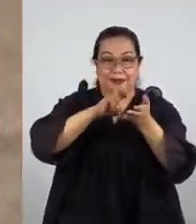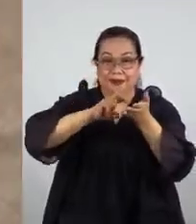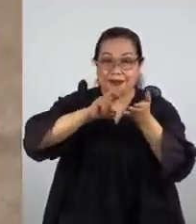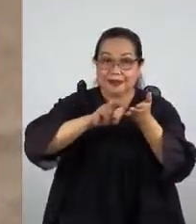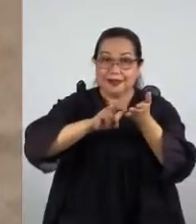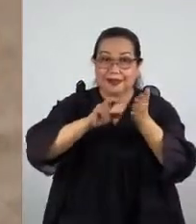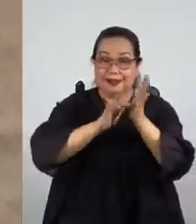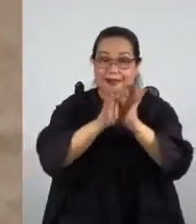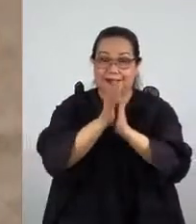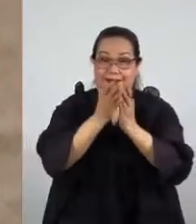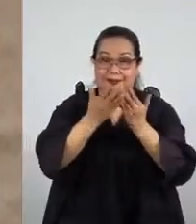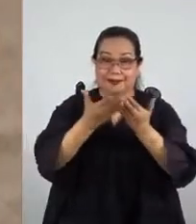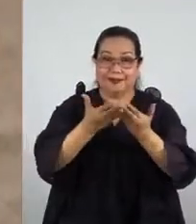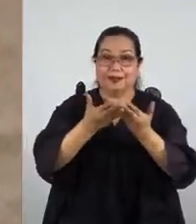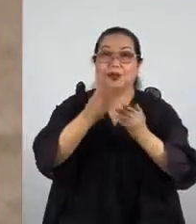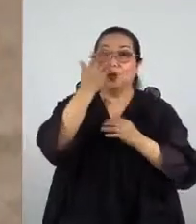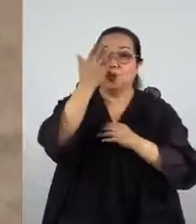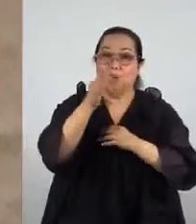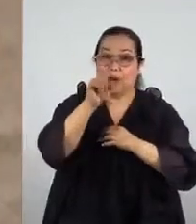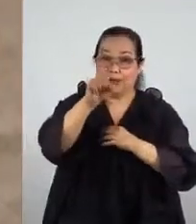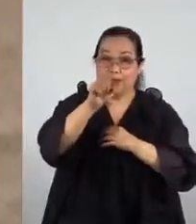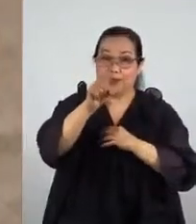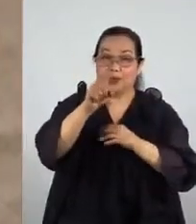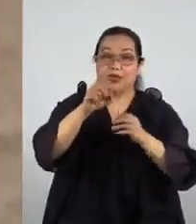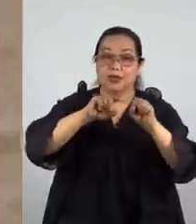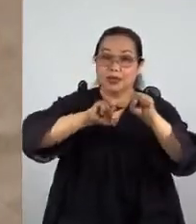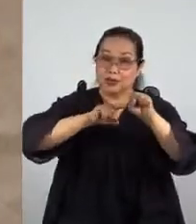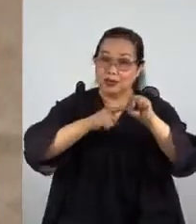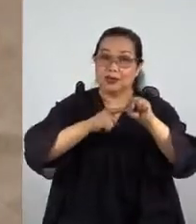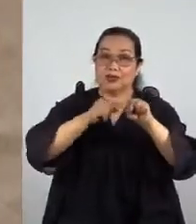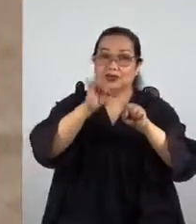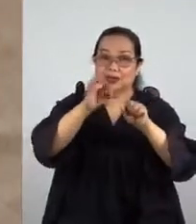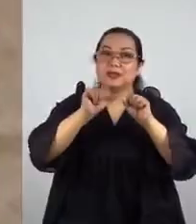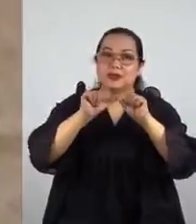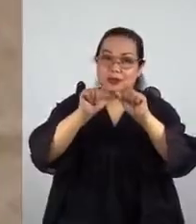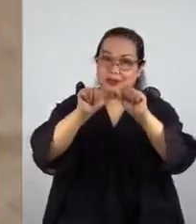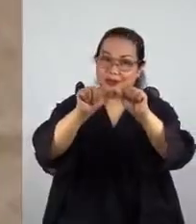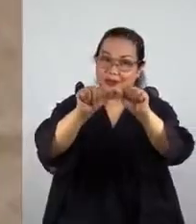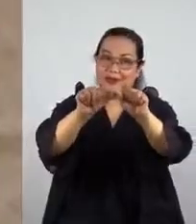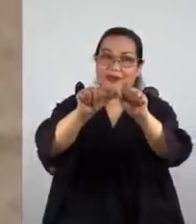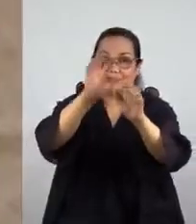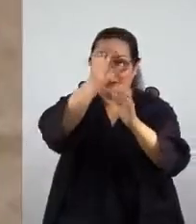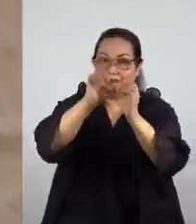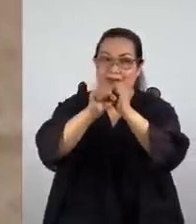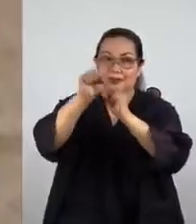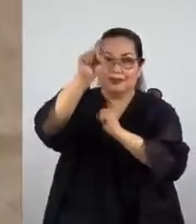why you need to start running the race.